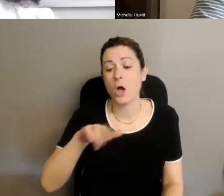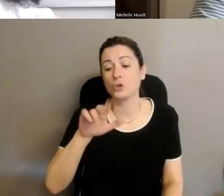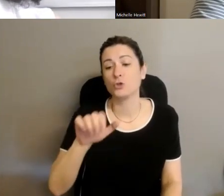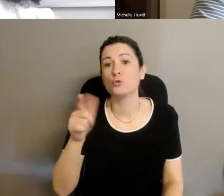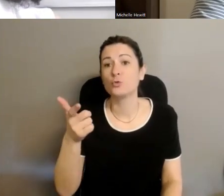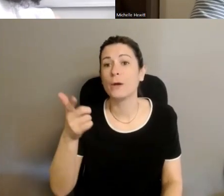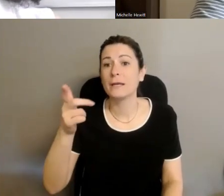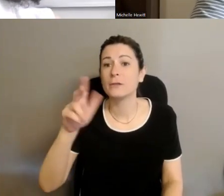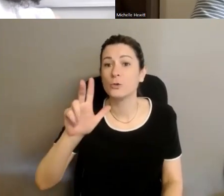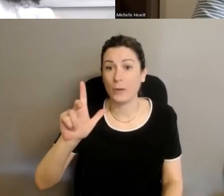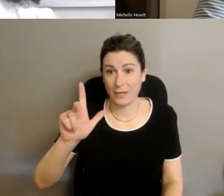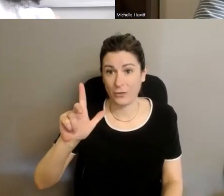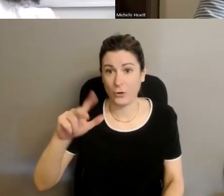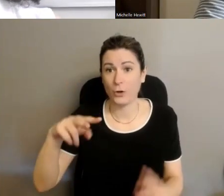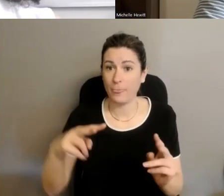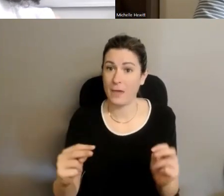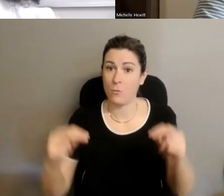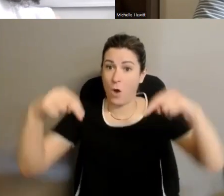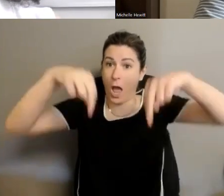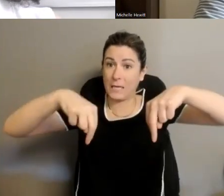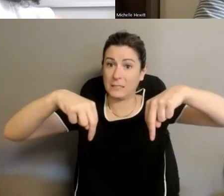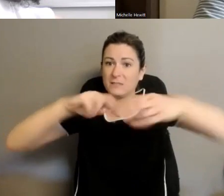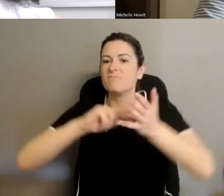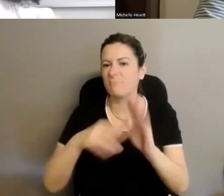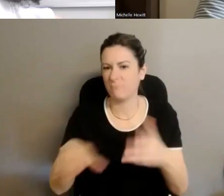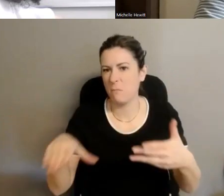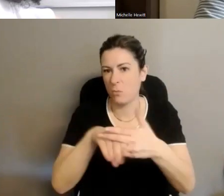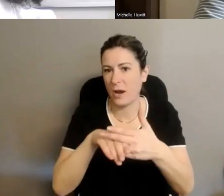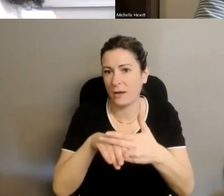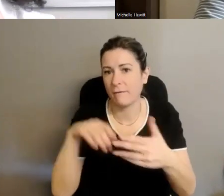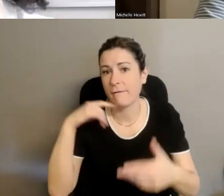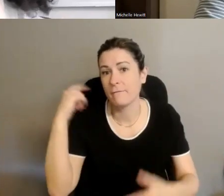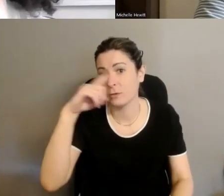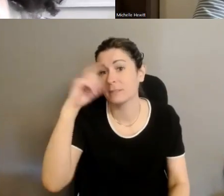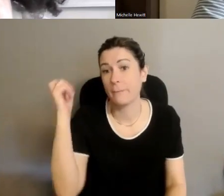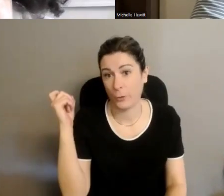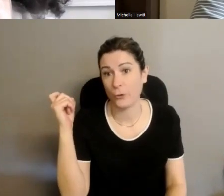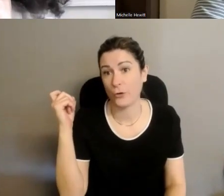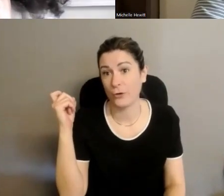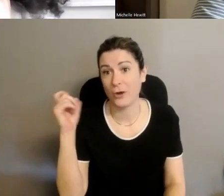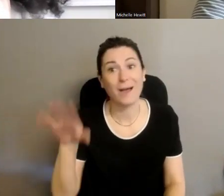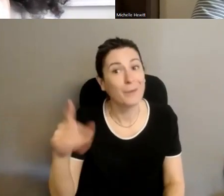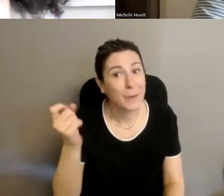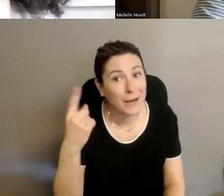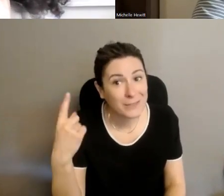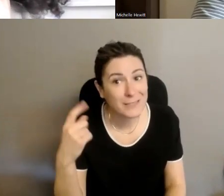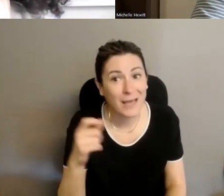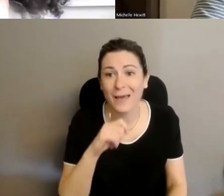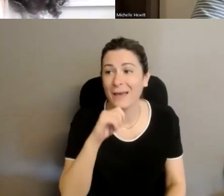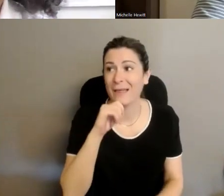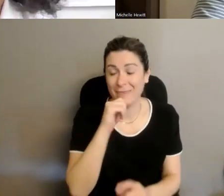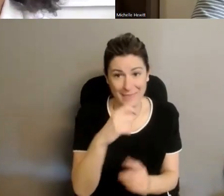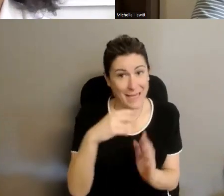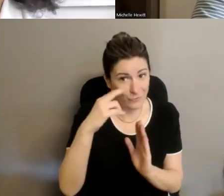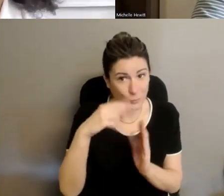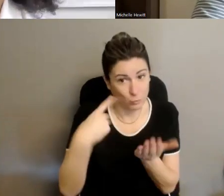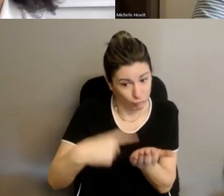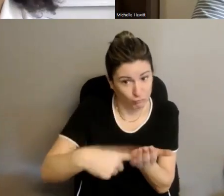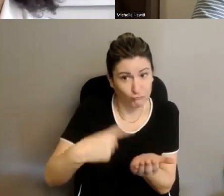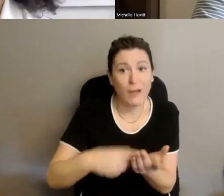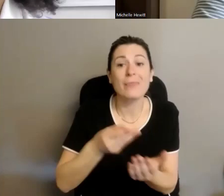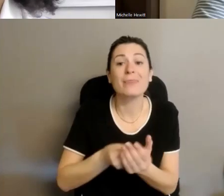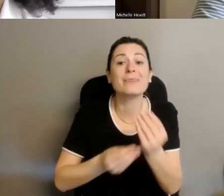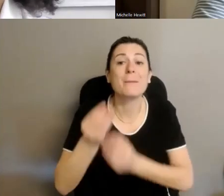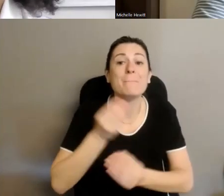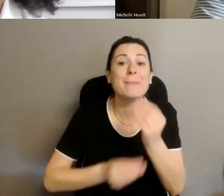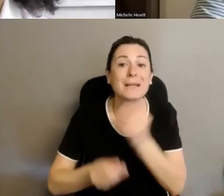and they have a lot of other business to cover, like the budget and so on, before then. So as you can imagine, five amendments,